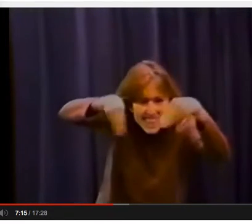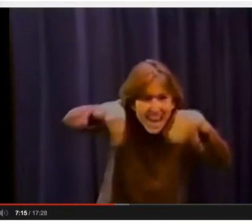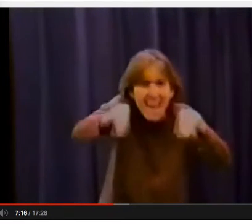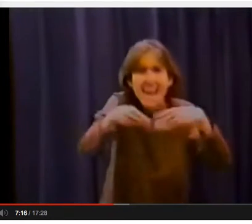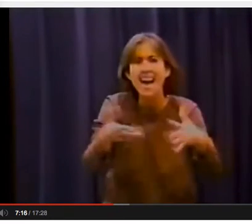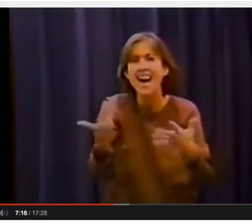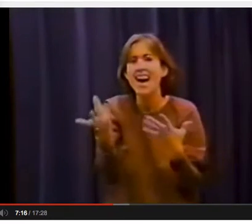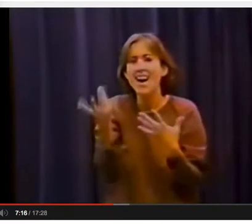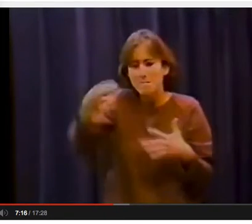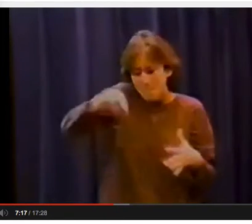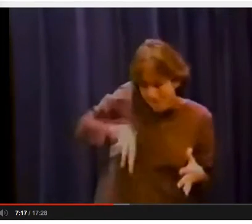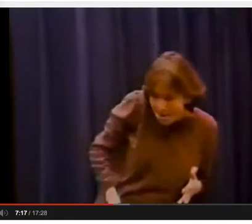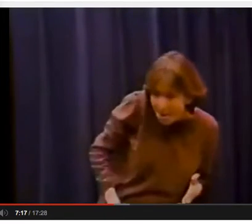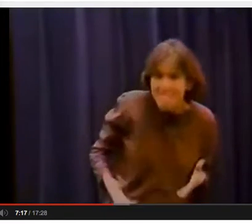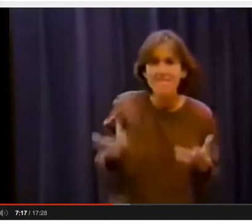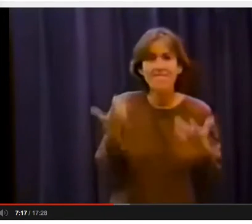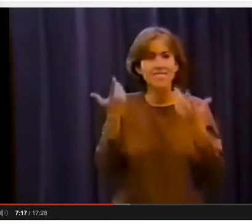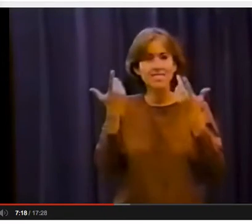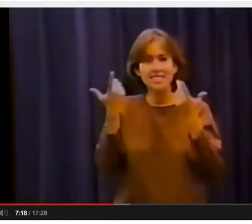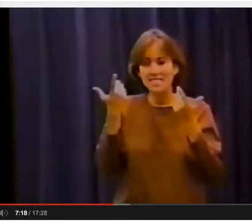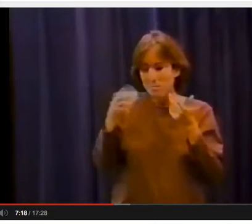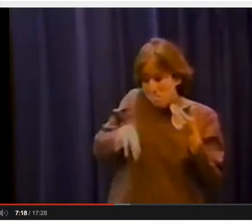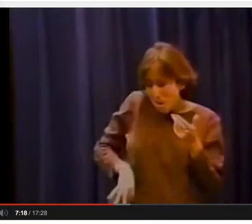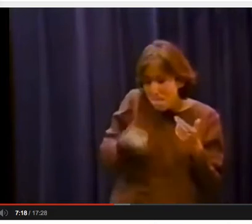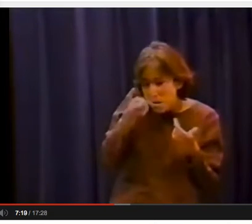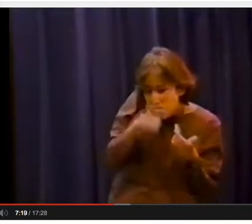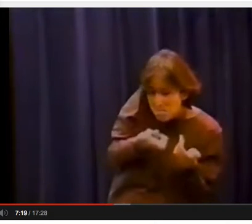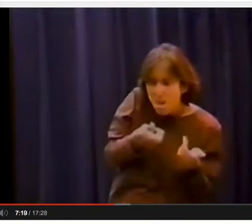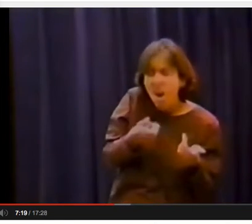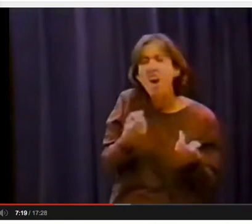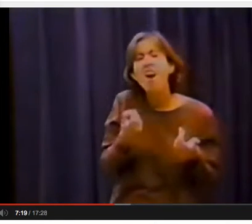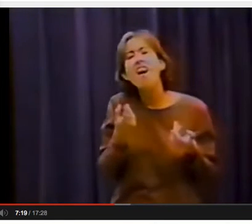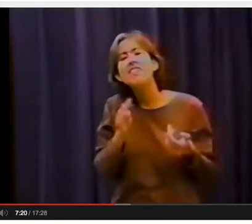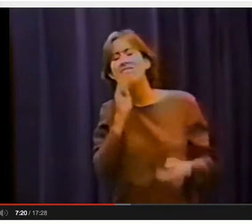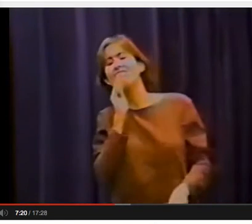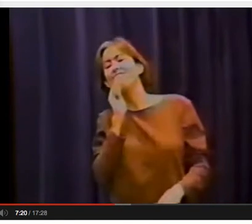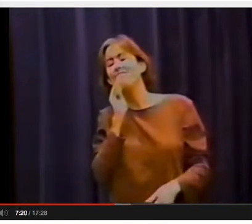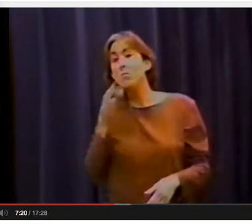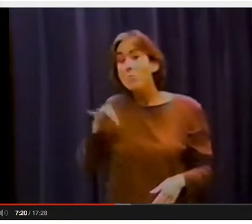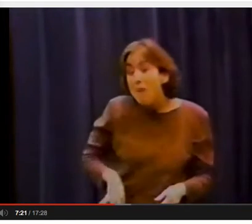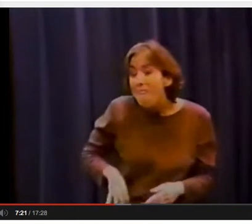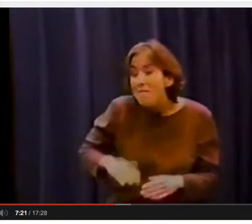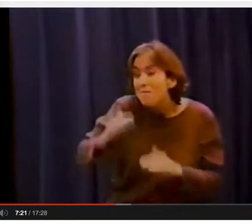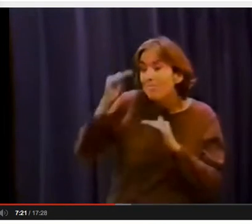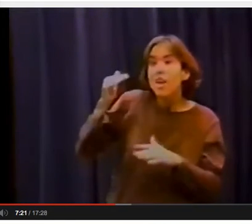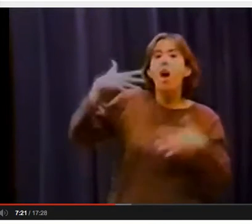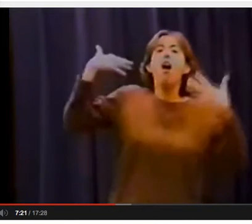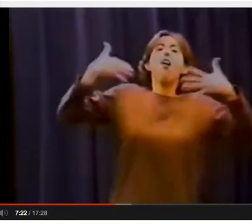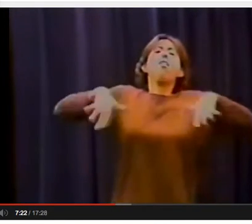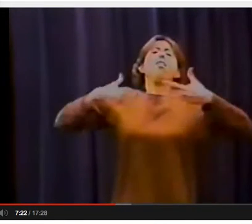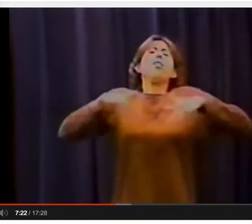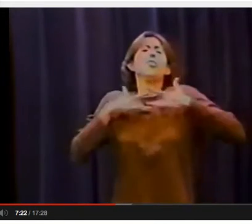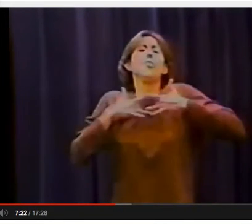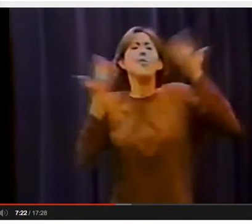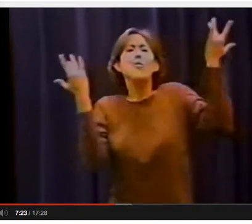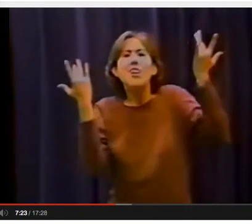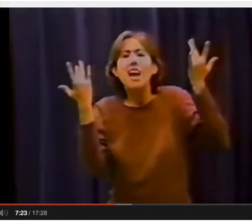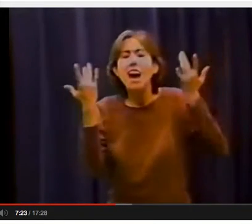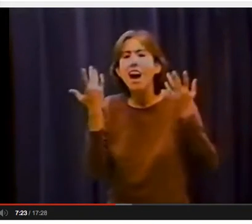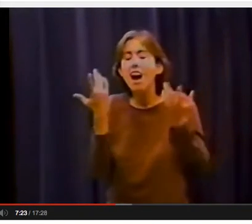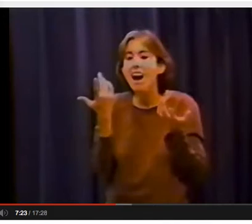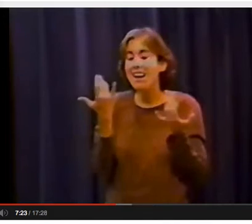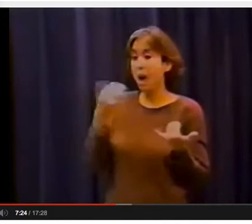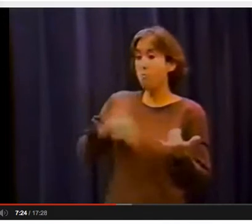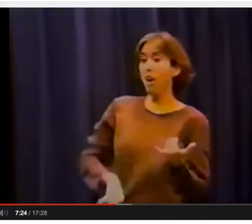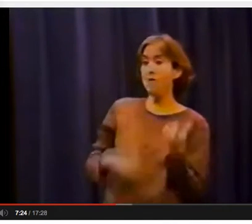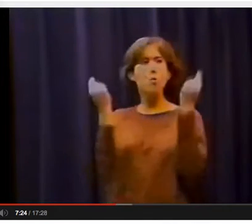I thought it was a good idea to show them how to use money and then to learn those skills and how they